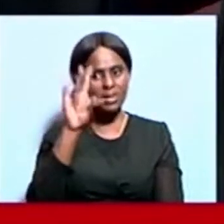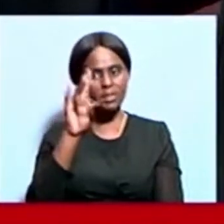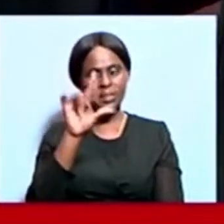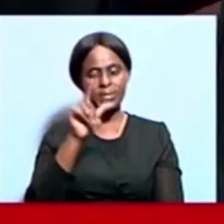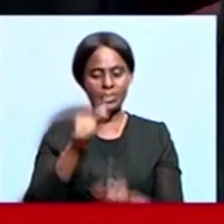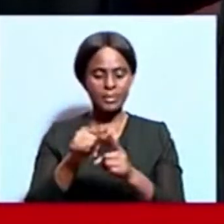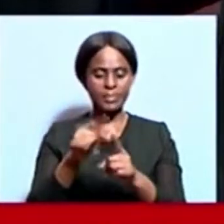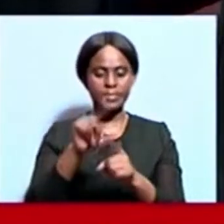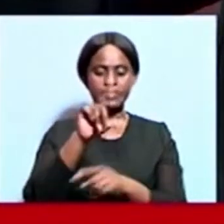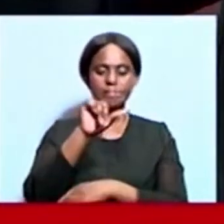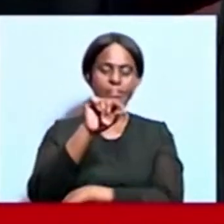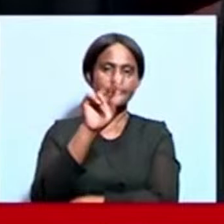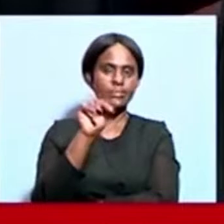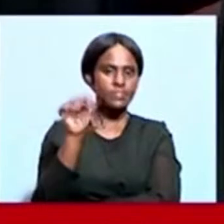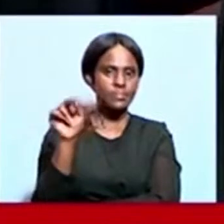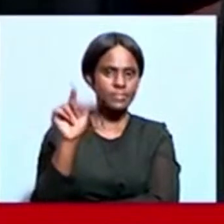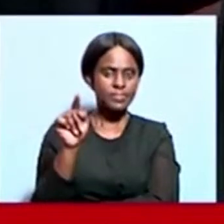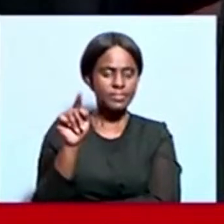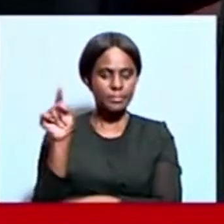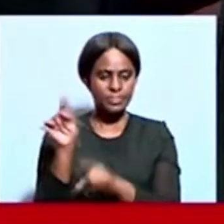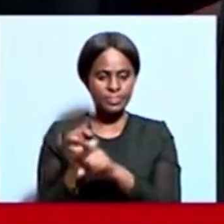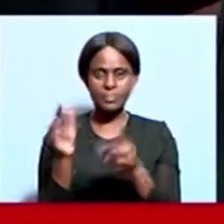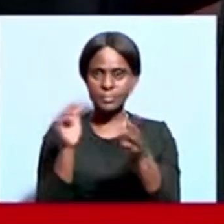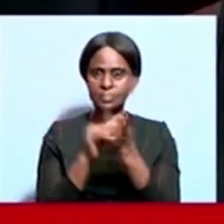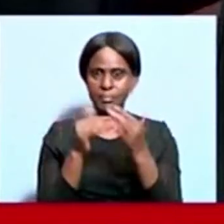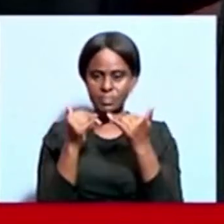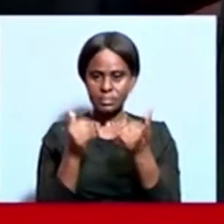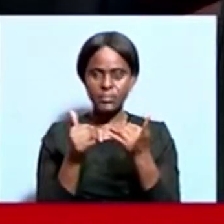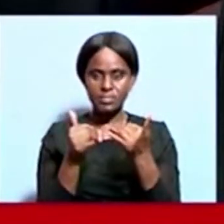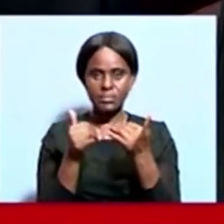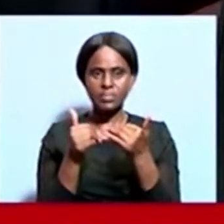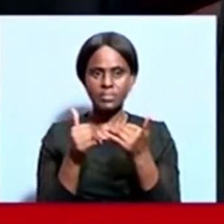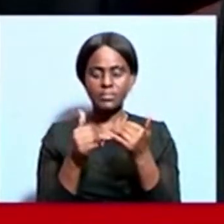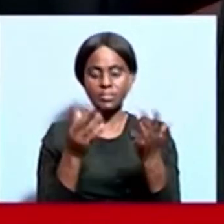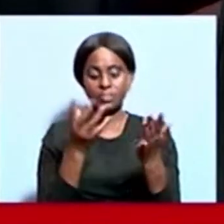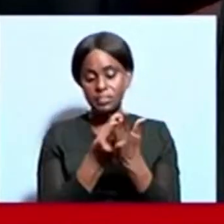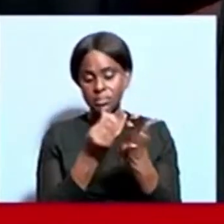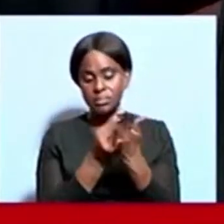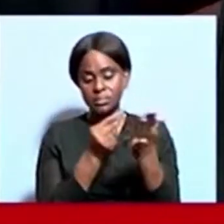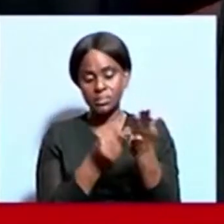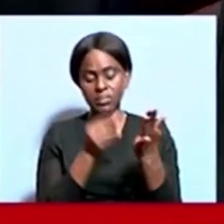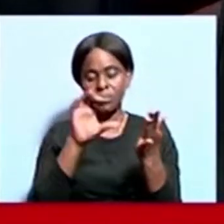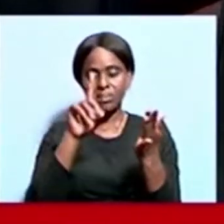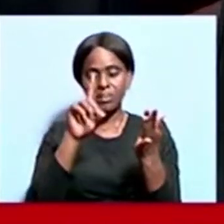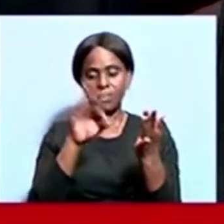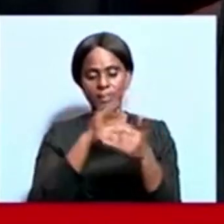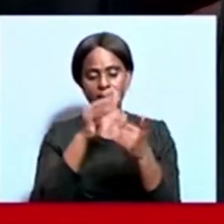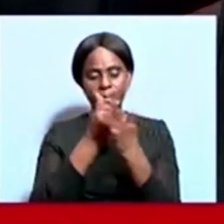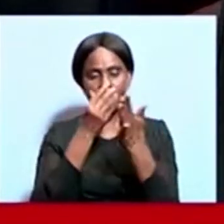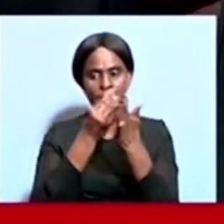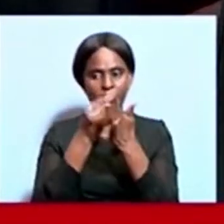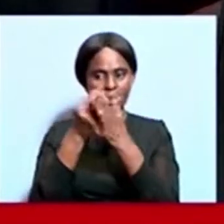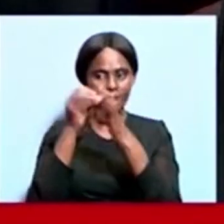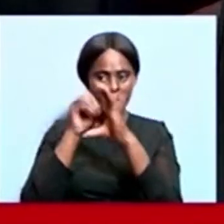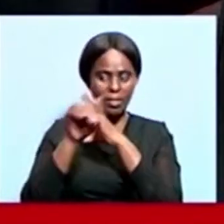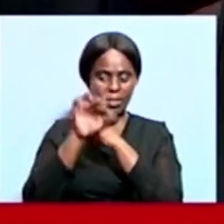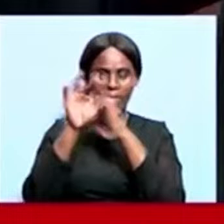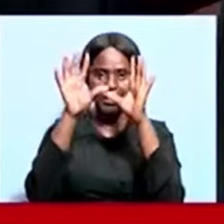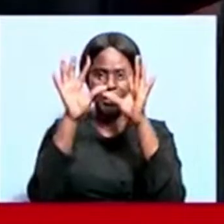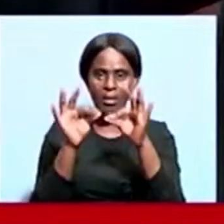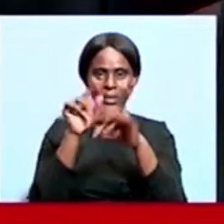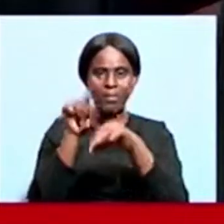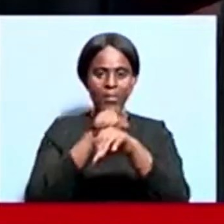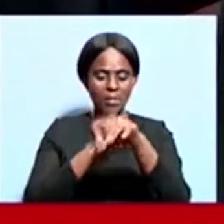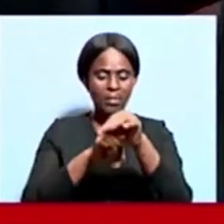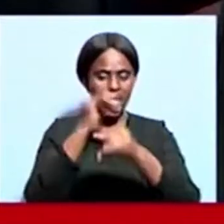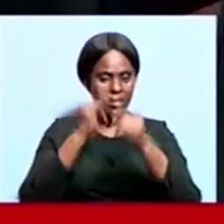2022. And yet, the monies, CDF monies, were credited to your account for such a long time. At